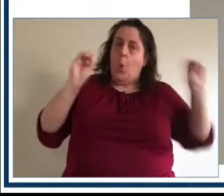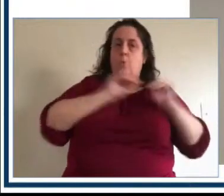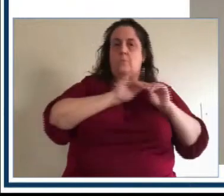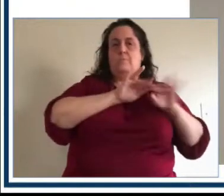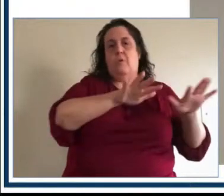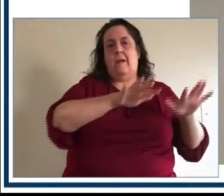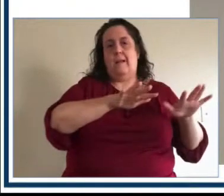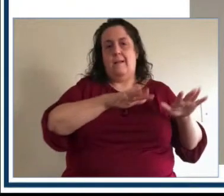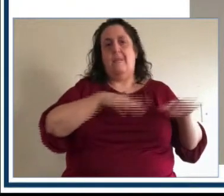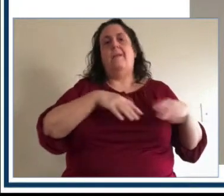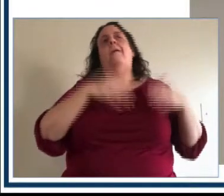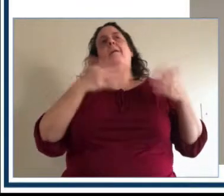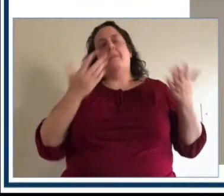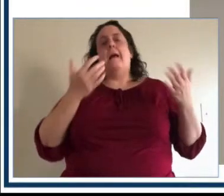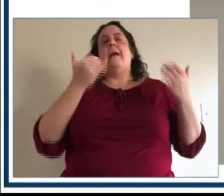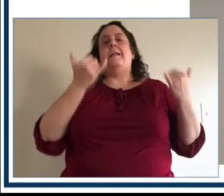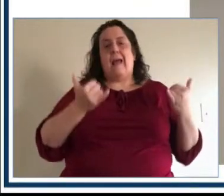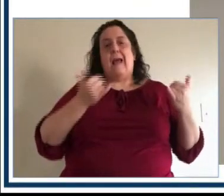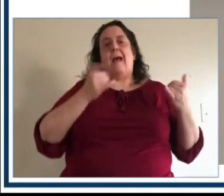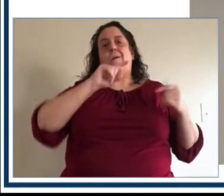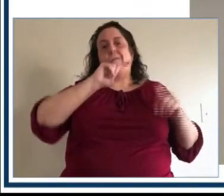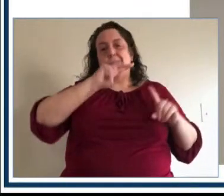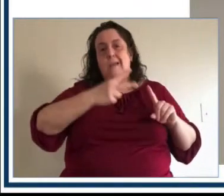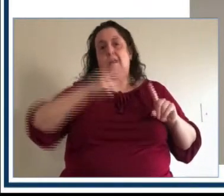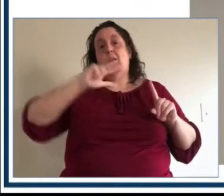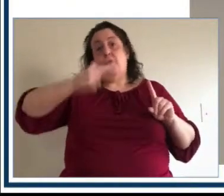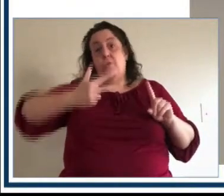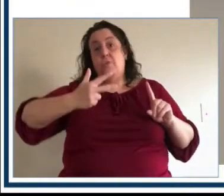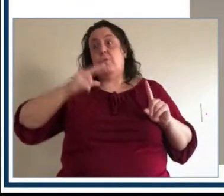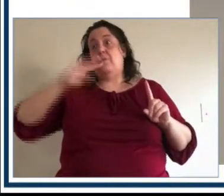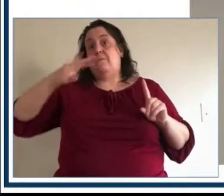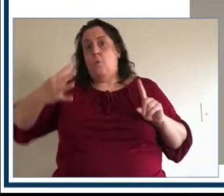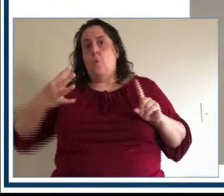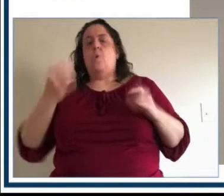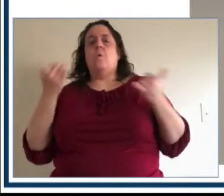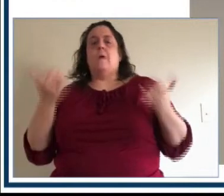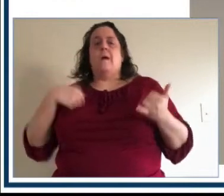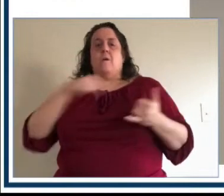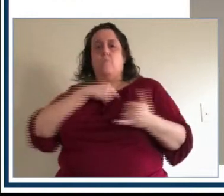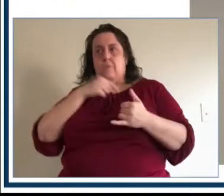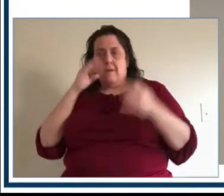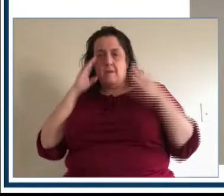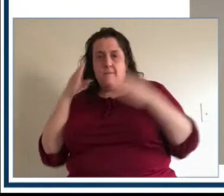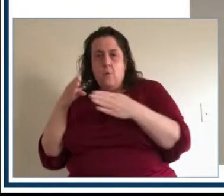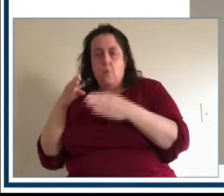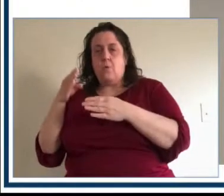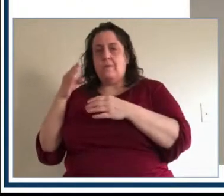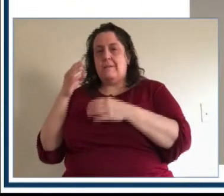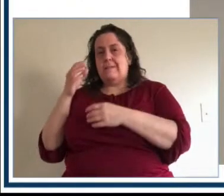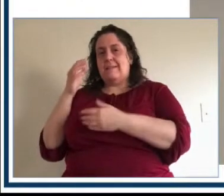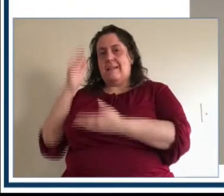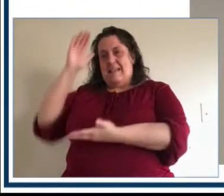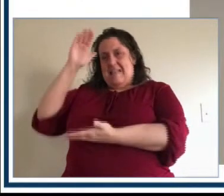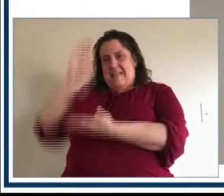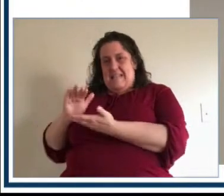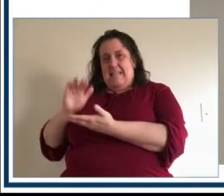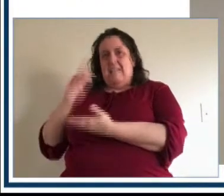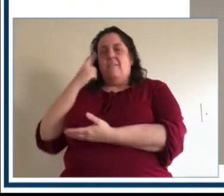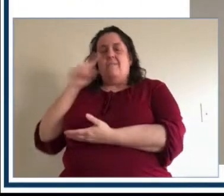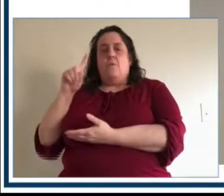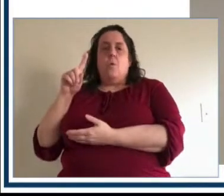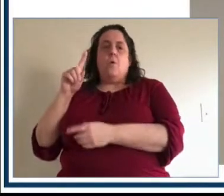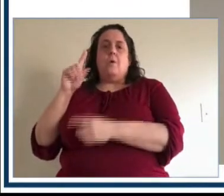about keeping the spread to a level that minimizes the level of severe disease.